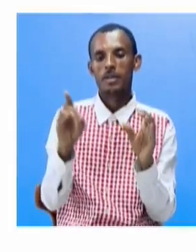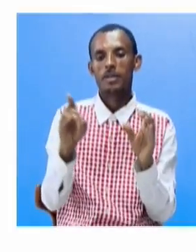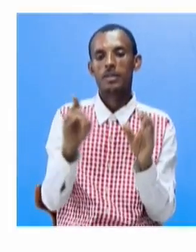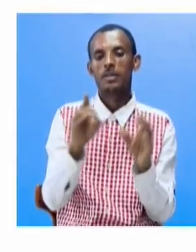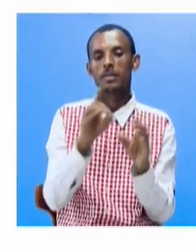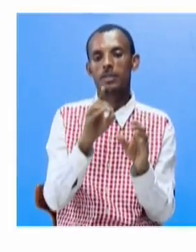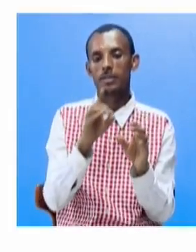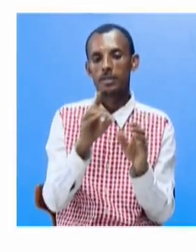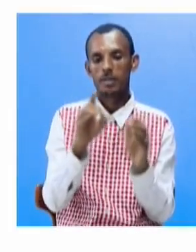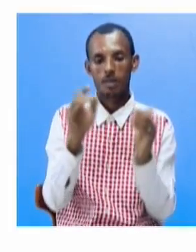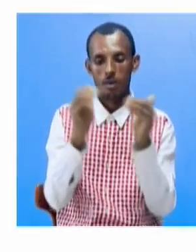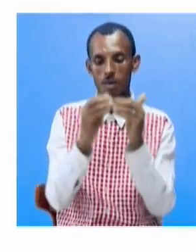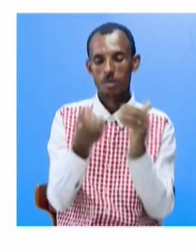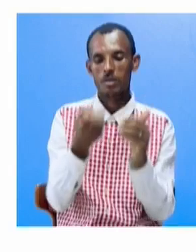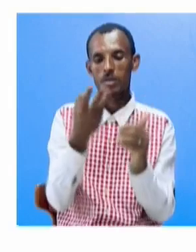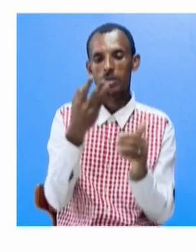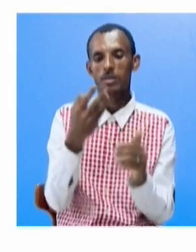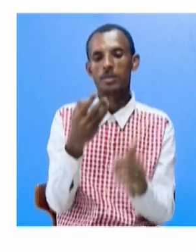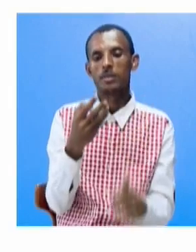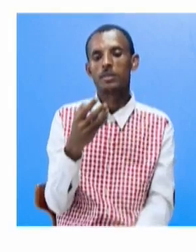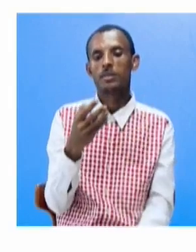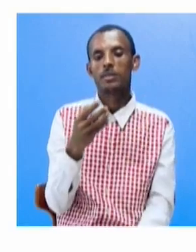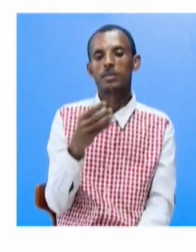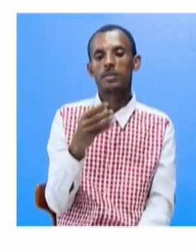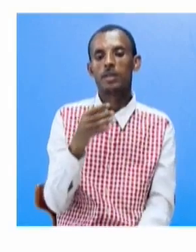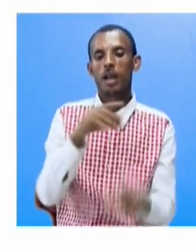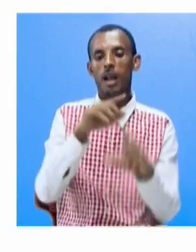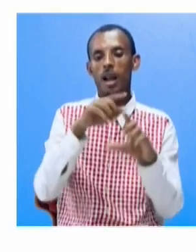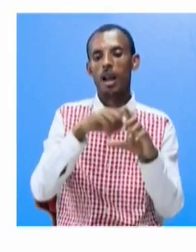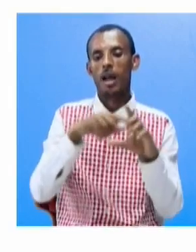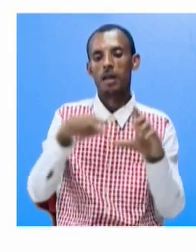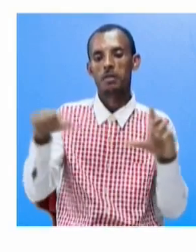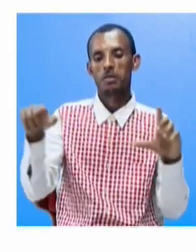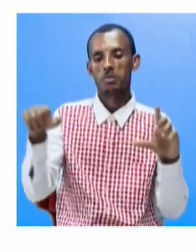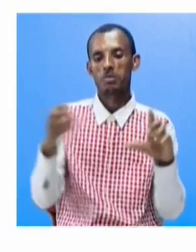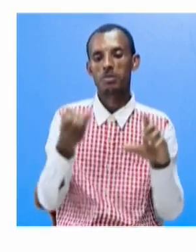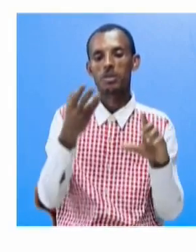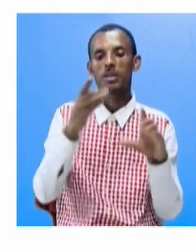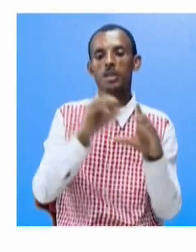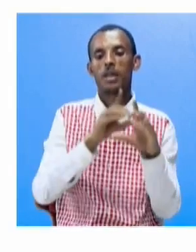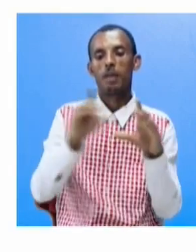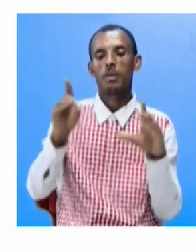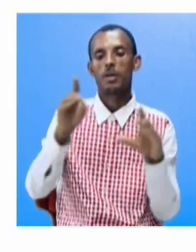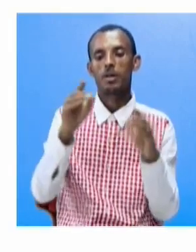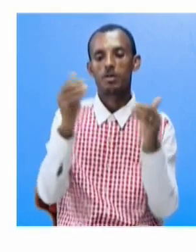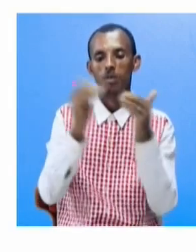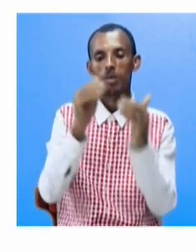diameter. Since it is a semicircle, this length will be diameter. So 200